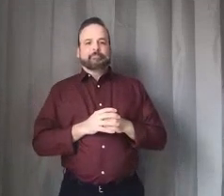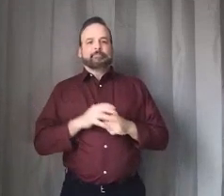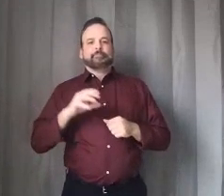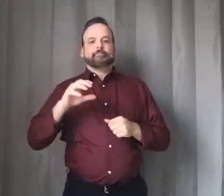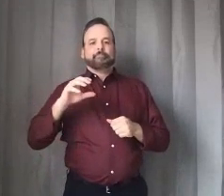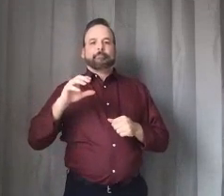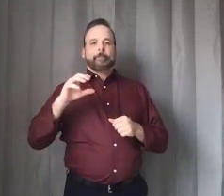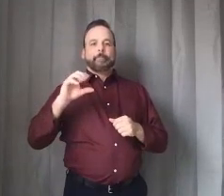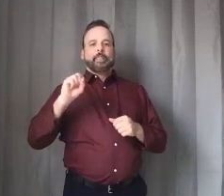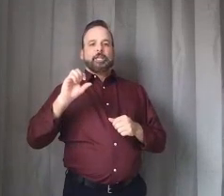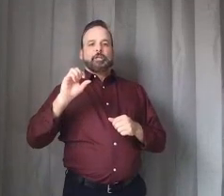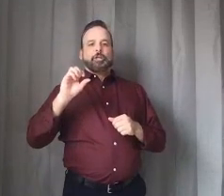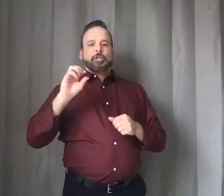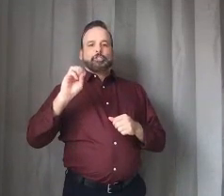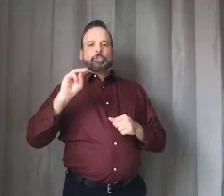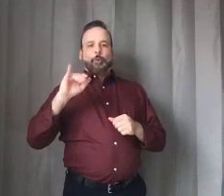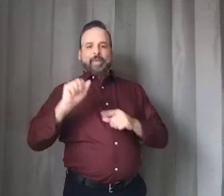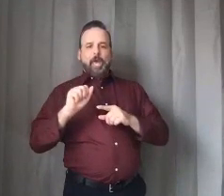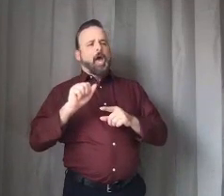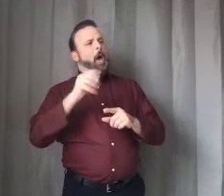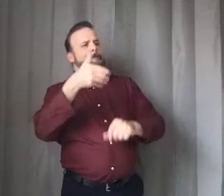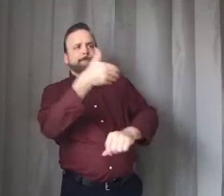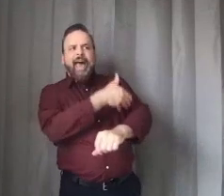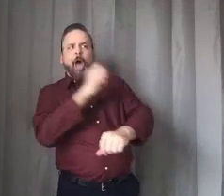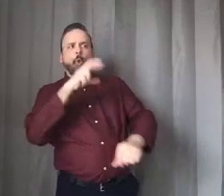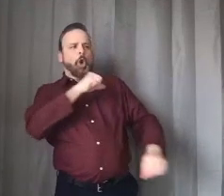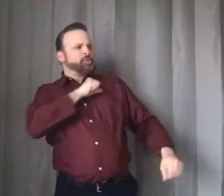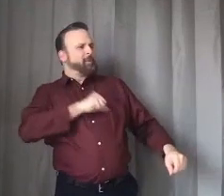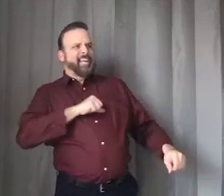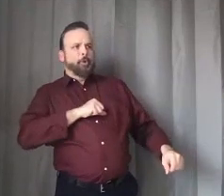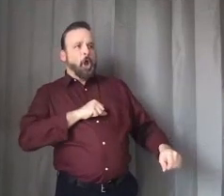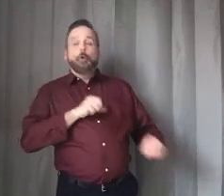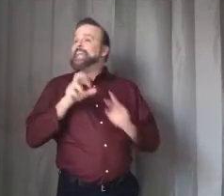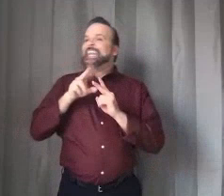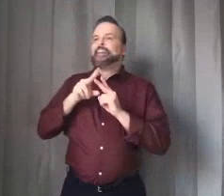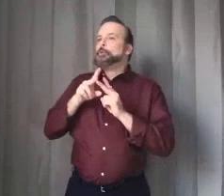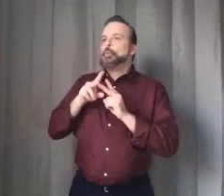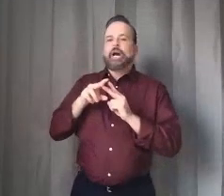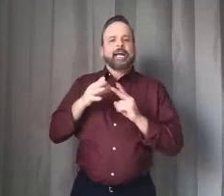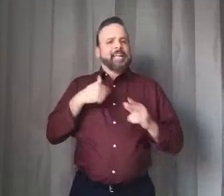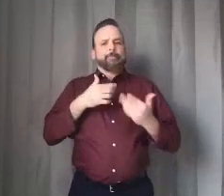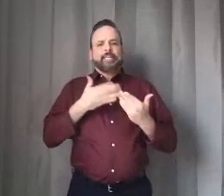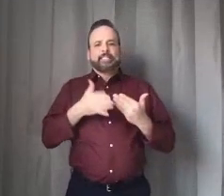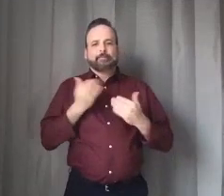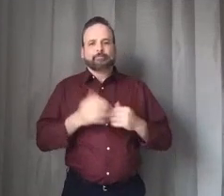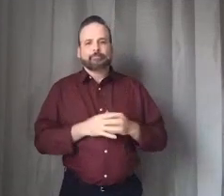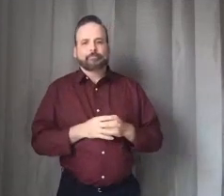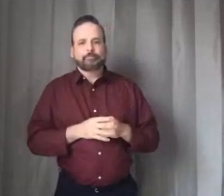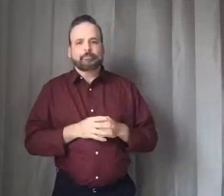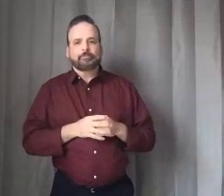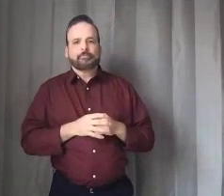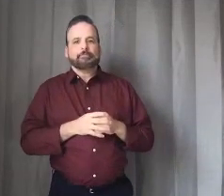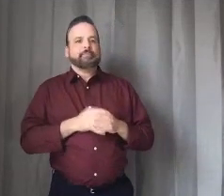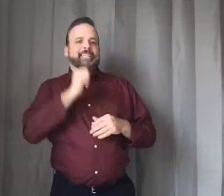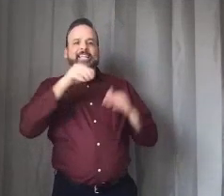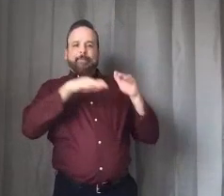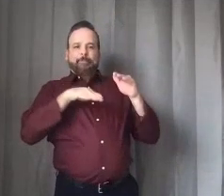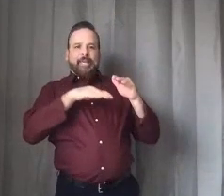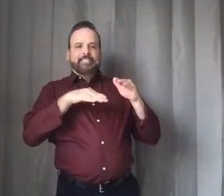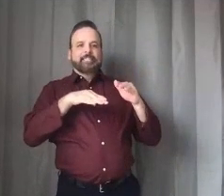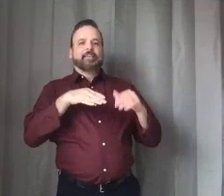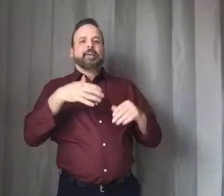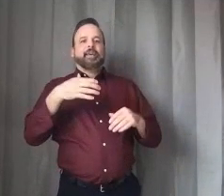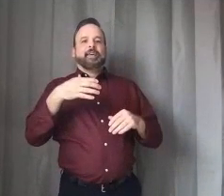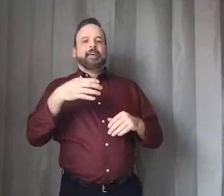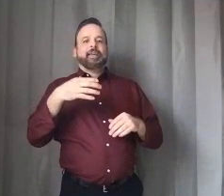It has to be a superpower or a superhero? Superpower, superhero, either one. I'm easy. I would be, not to be basic, I would be Captain